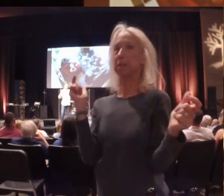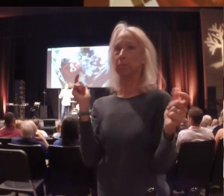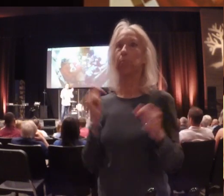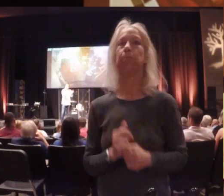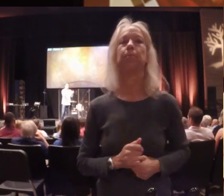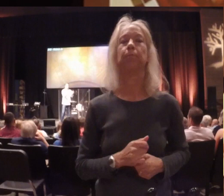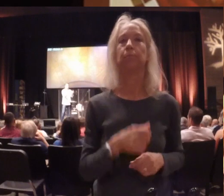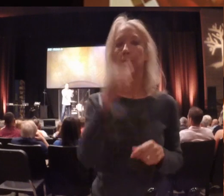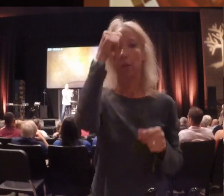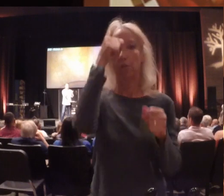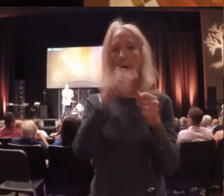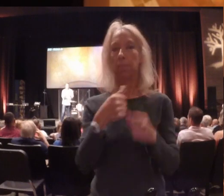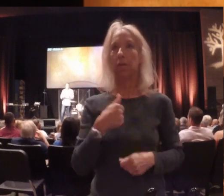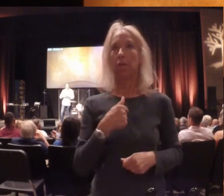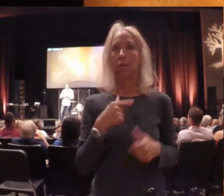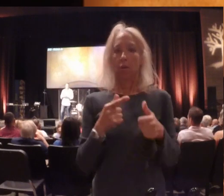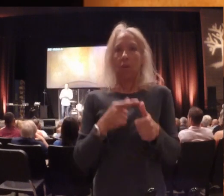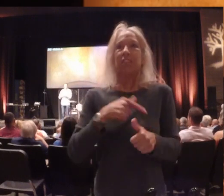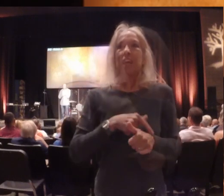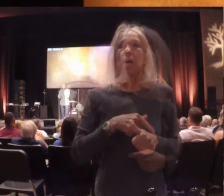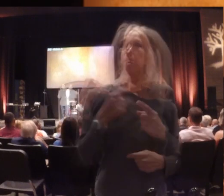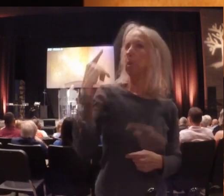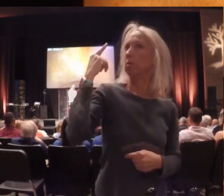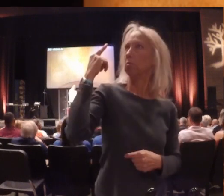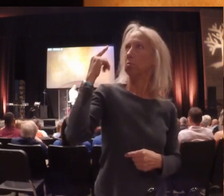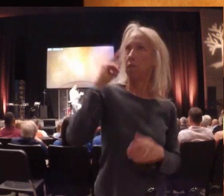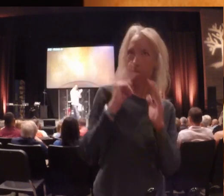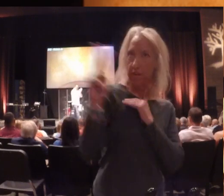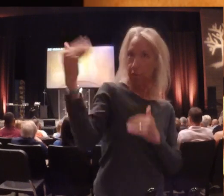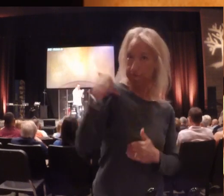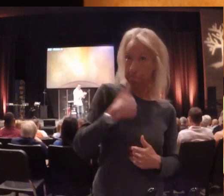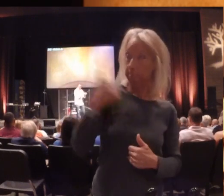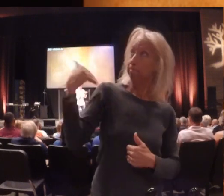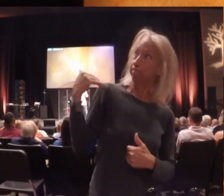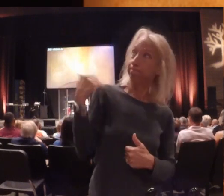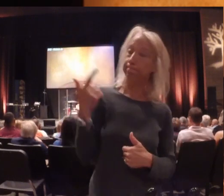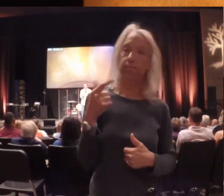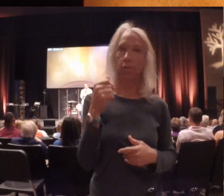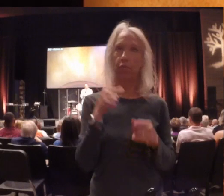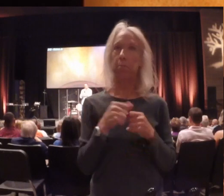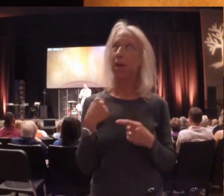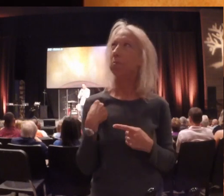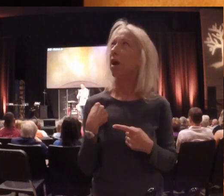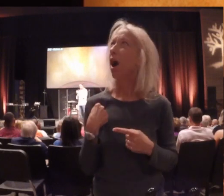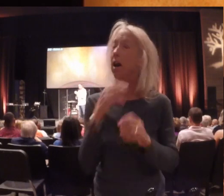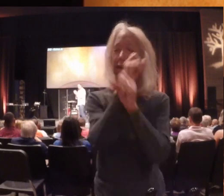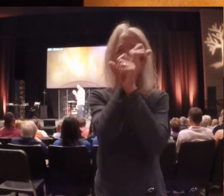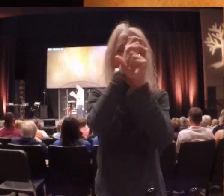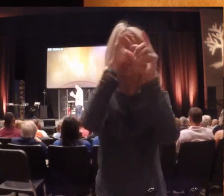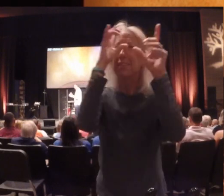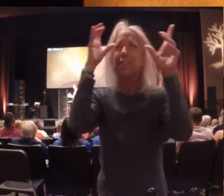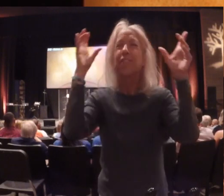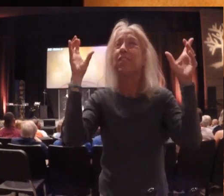I remember when I surrendered to the call of worship leading, I remember God gave me a specific vision. And I remember that vision and